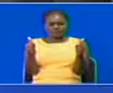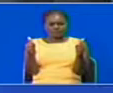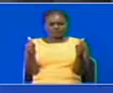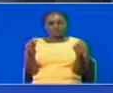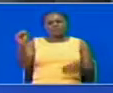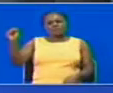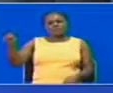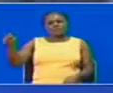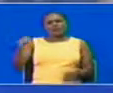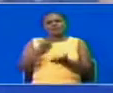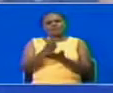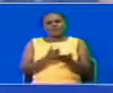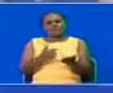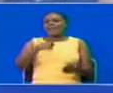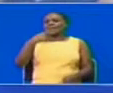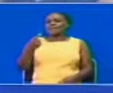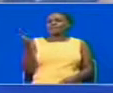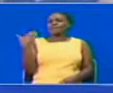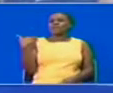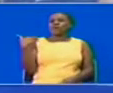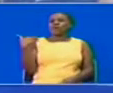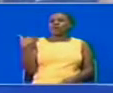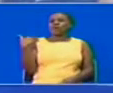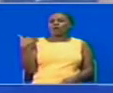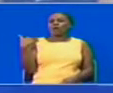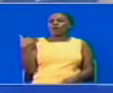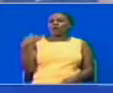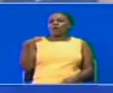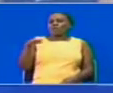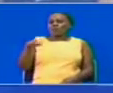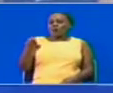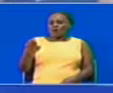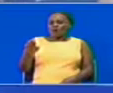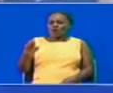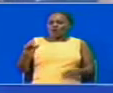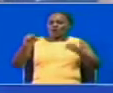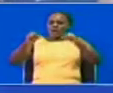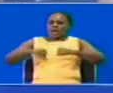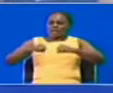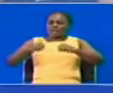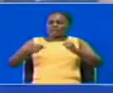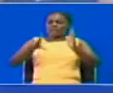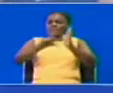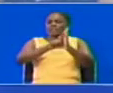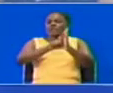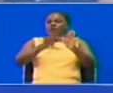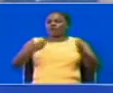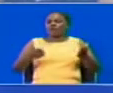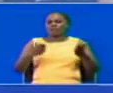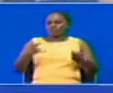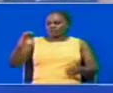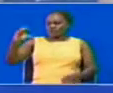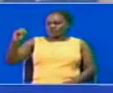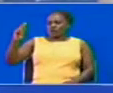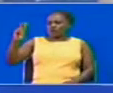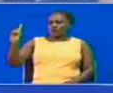Yeah, some of these things, as I did indicate, are to do with the legal. How do they negotiate these the legal landmine? Now, remember also, CORD is